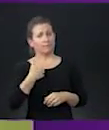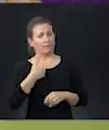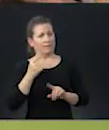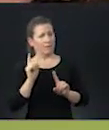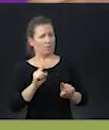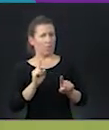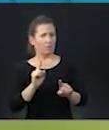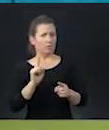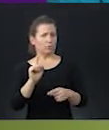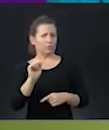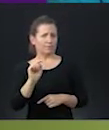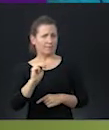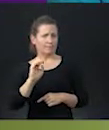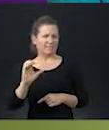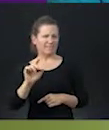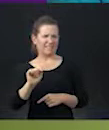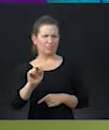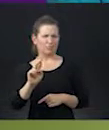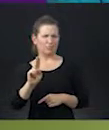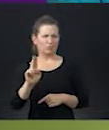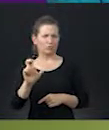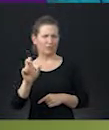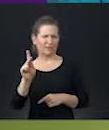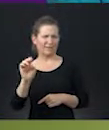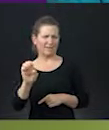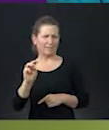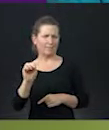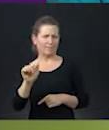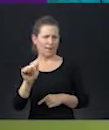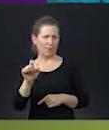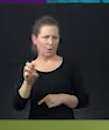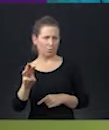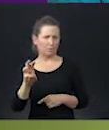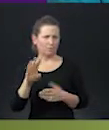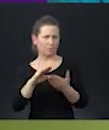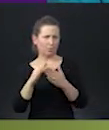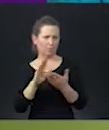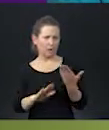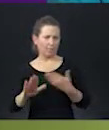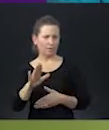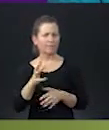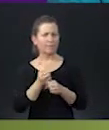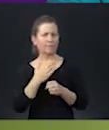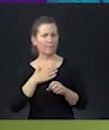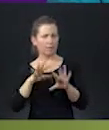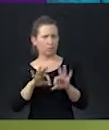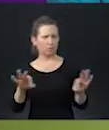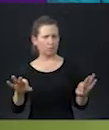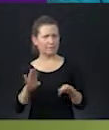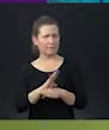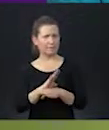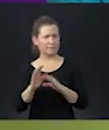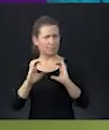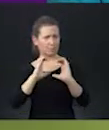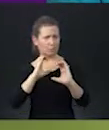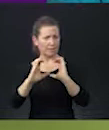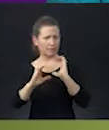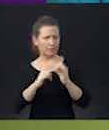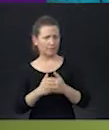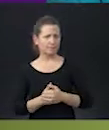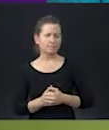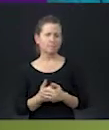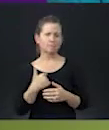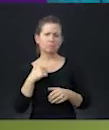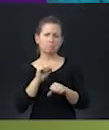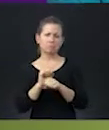I'm going to TMCC, Drunken Meadows Community College, and getting my degree in business